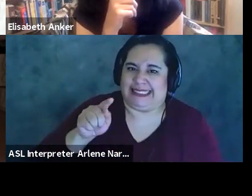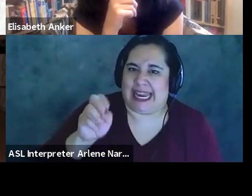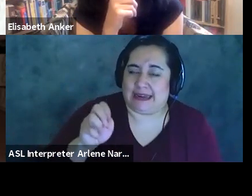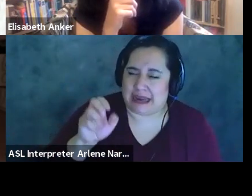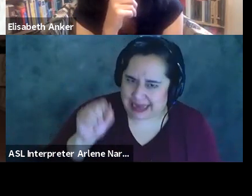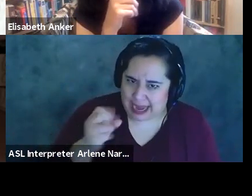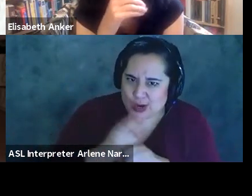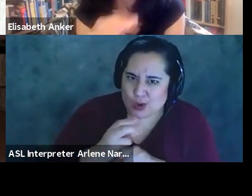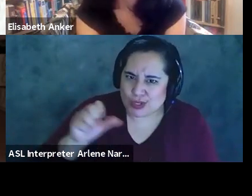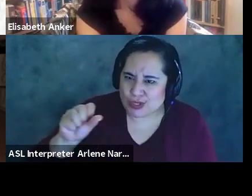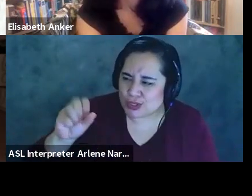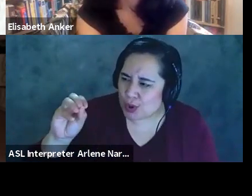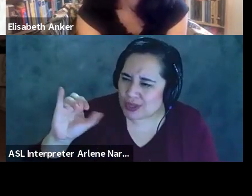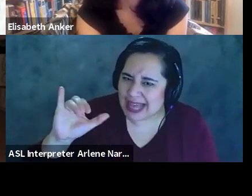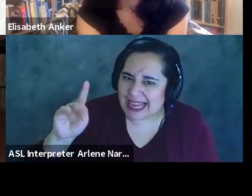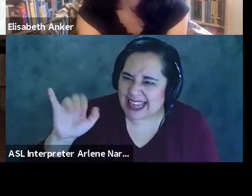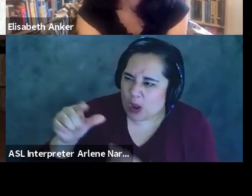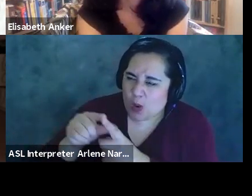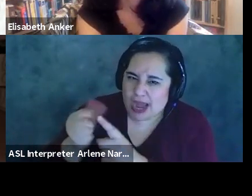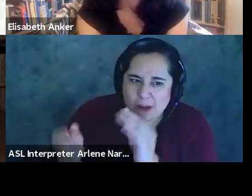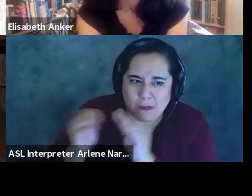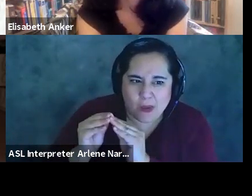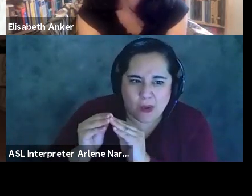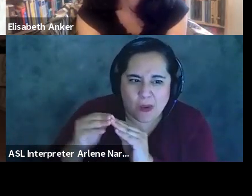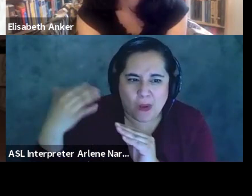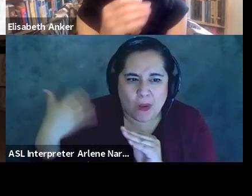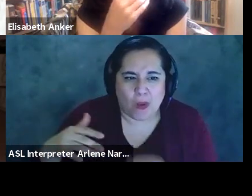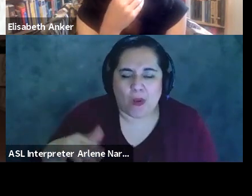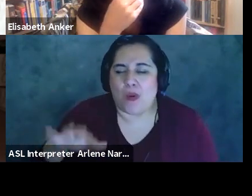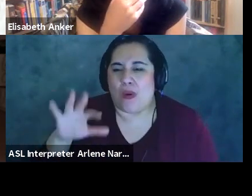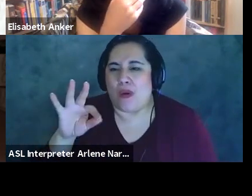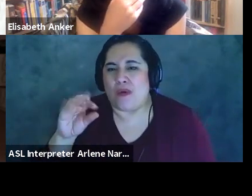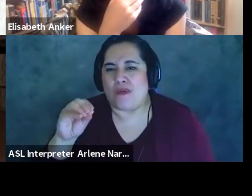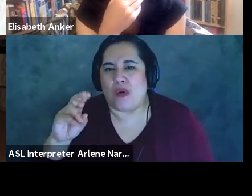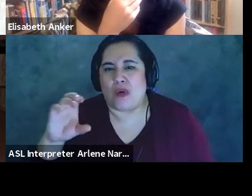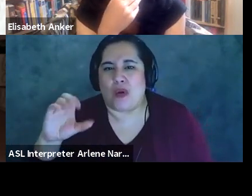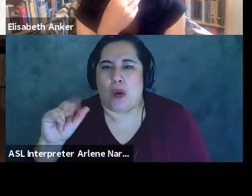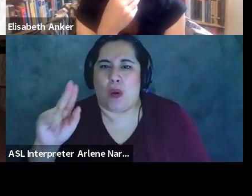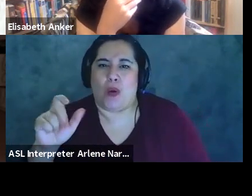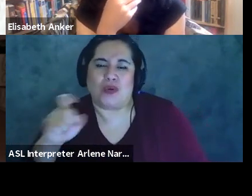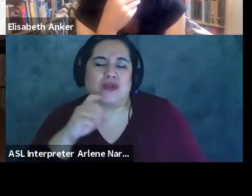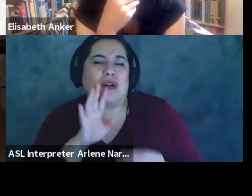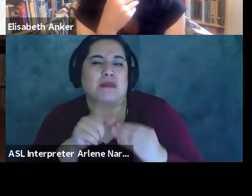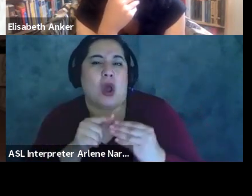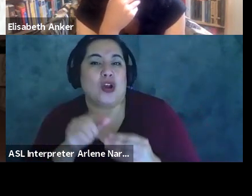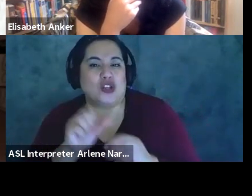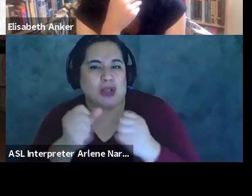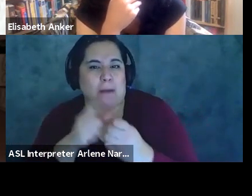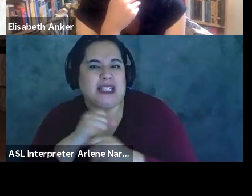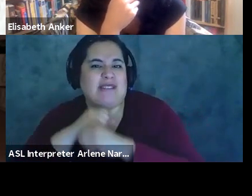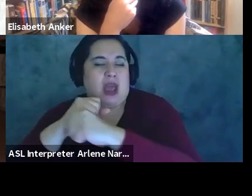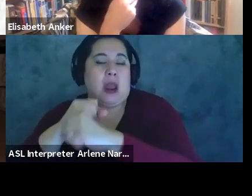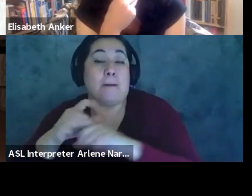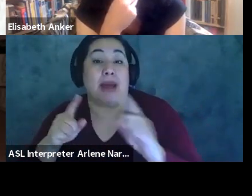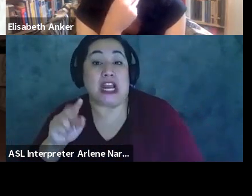term society anymore, right? Foucault talks about society must be defended. In the UK, we had Margaret Thatcher, right, who